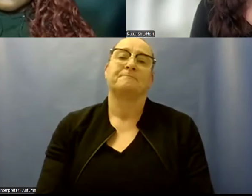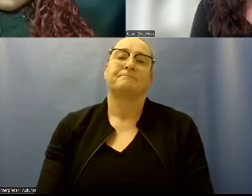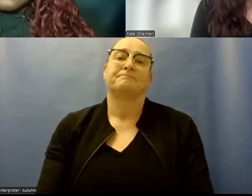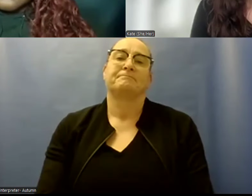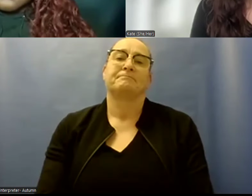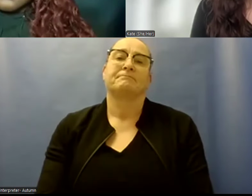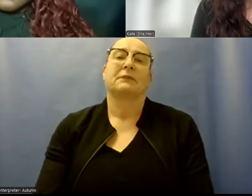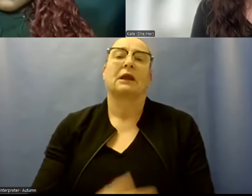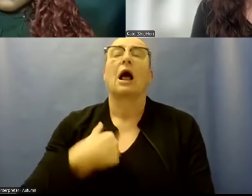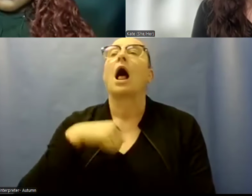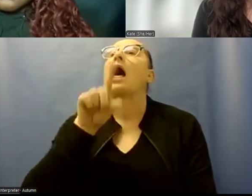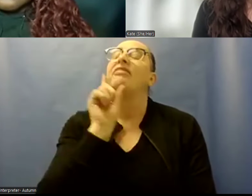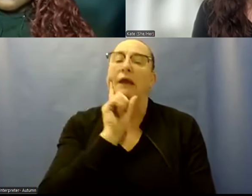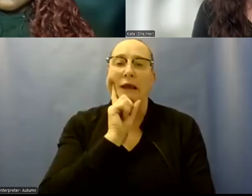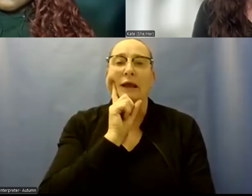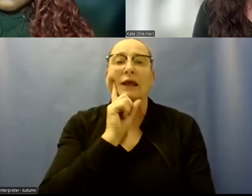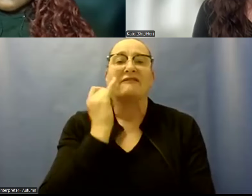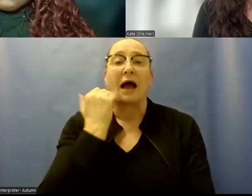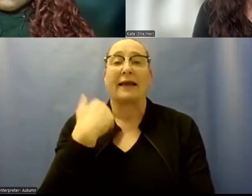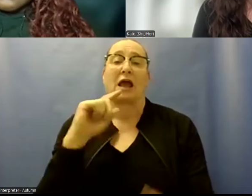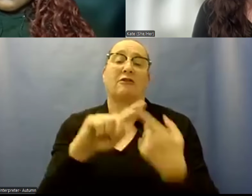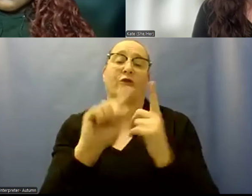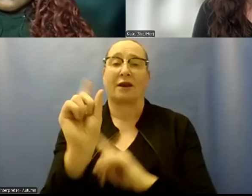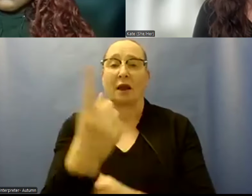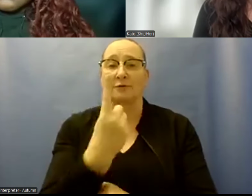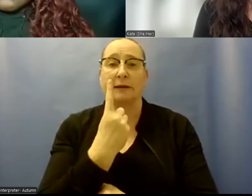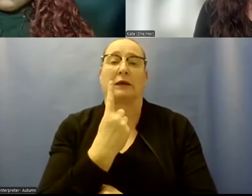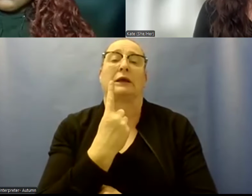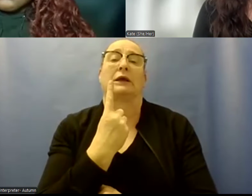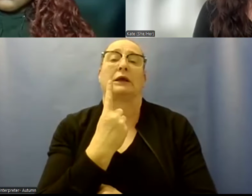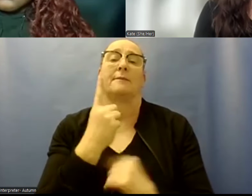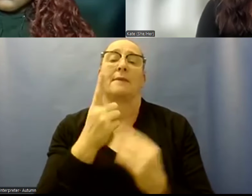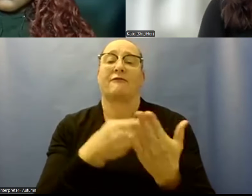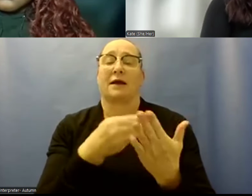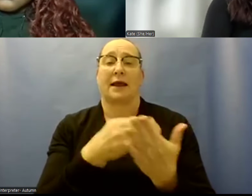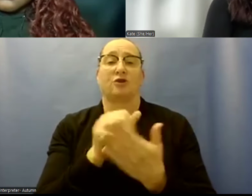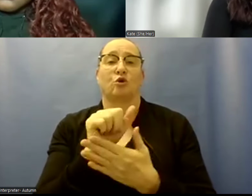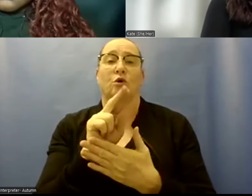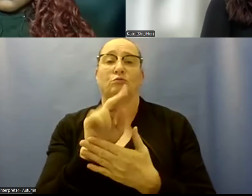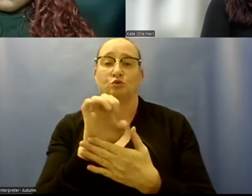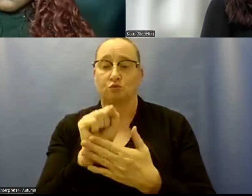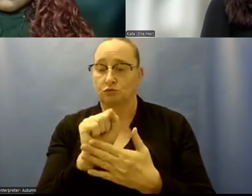Yeah, I think if I had a friend come to me about financial abuse, I've